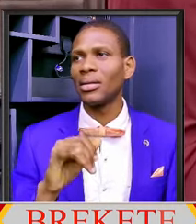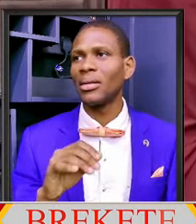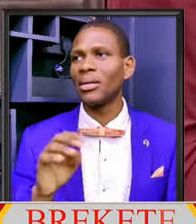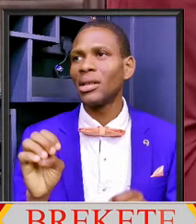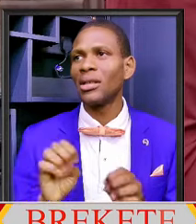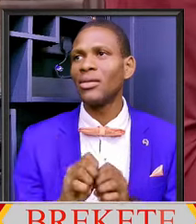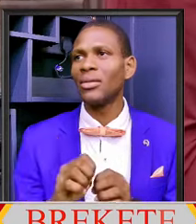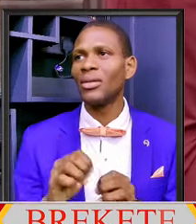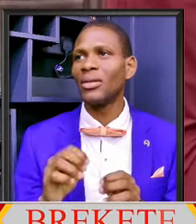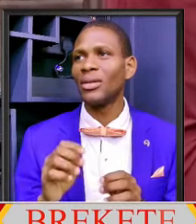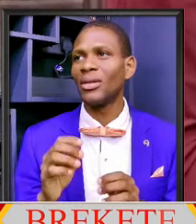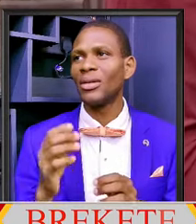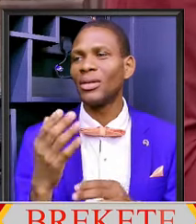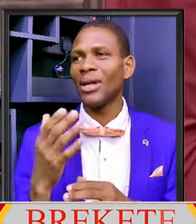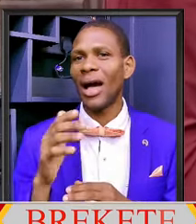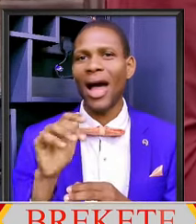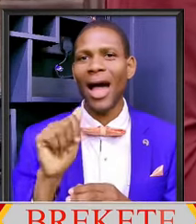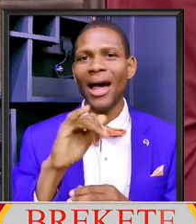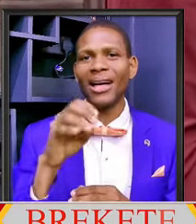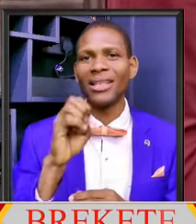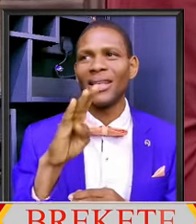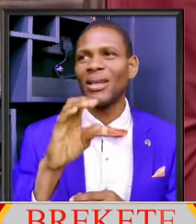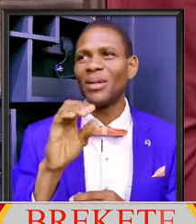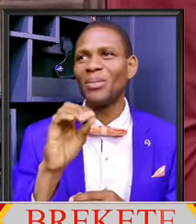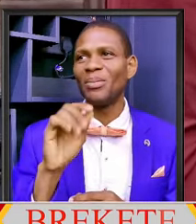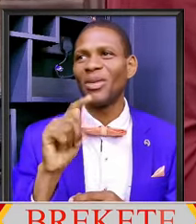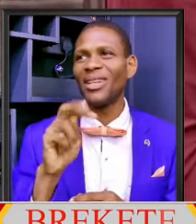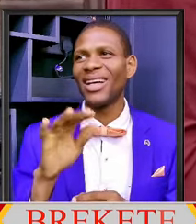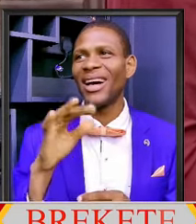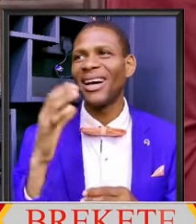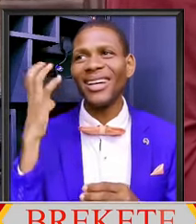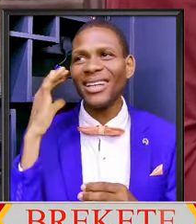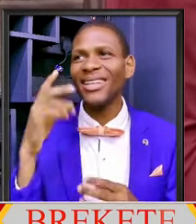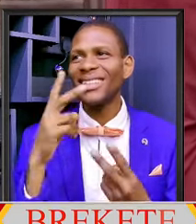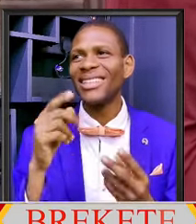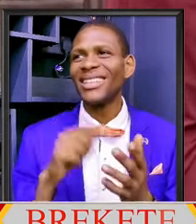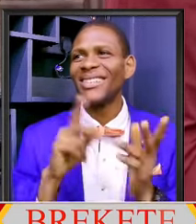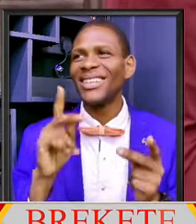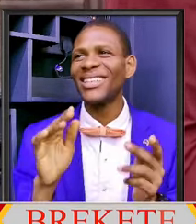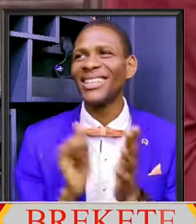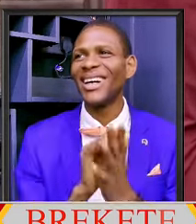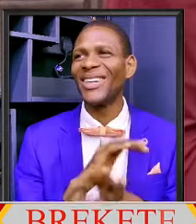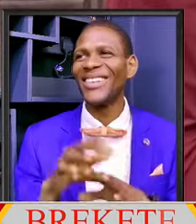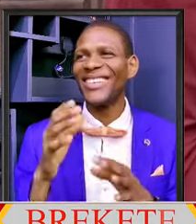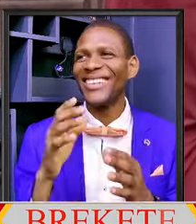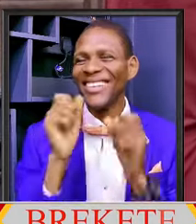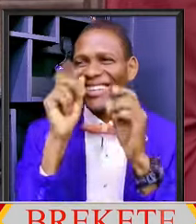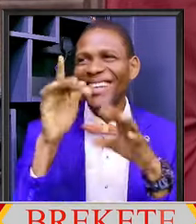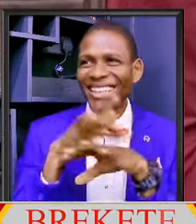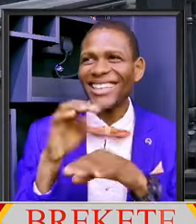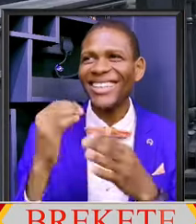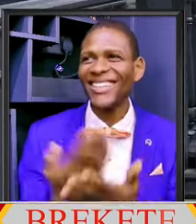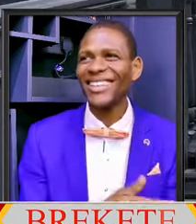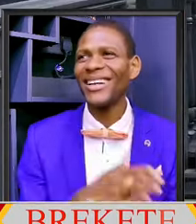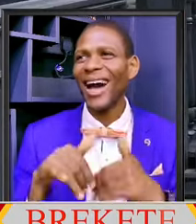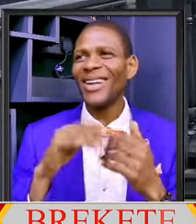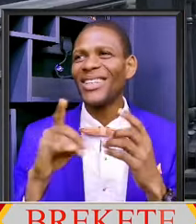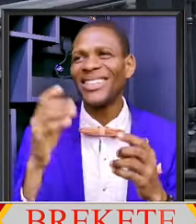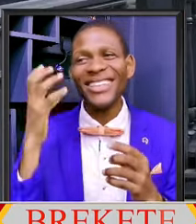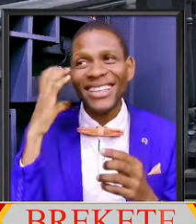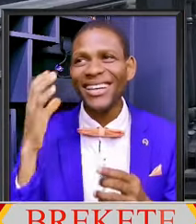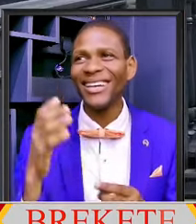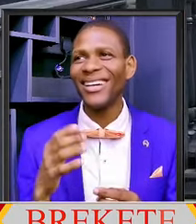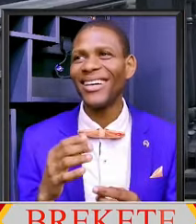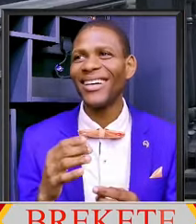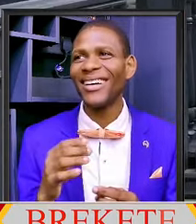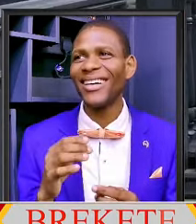So even Ajabota, they hear Brekete now. See this one, we know they wake up very early in the morning. How you take here this